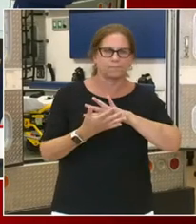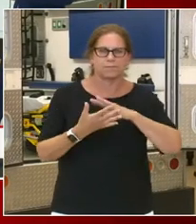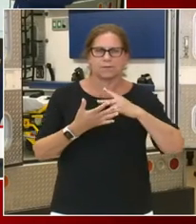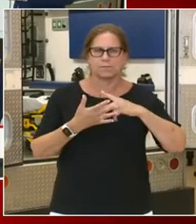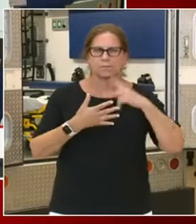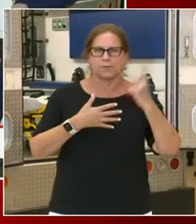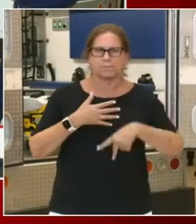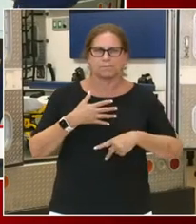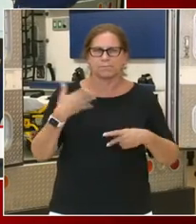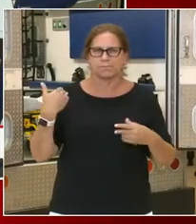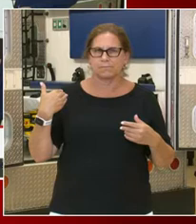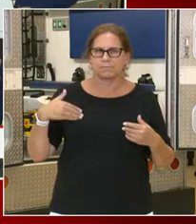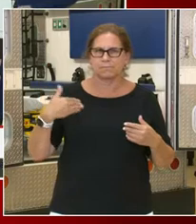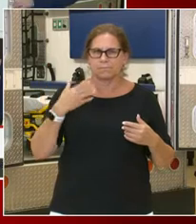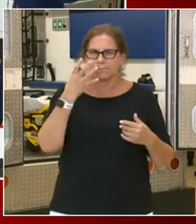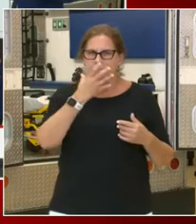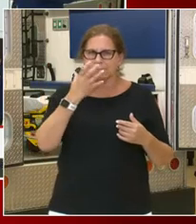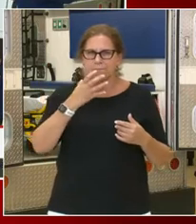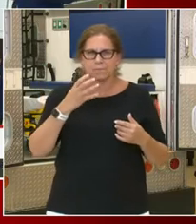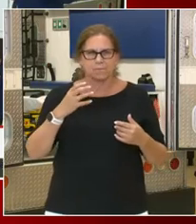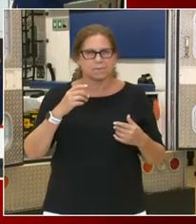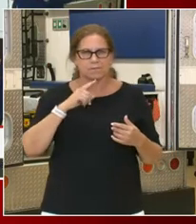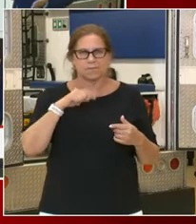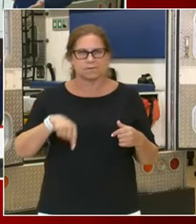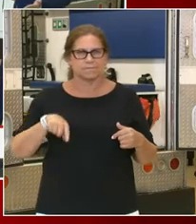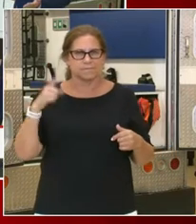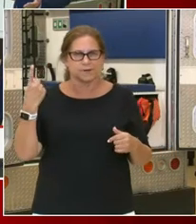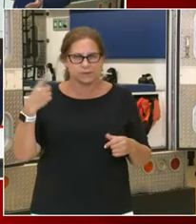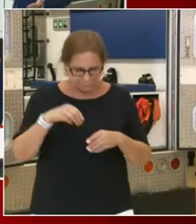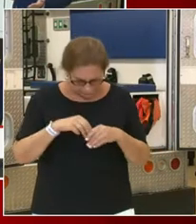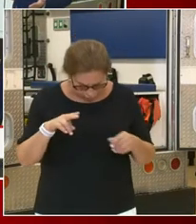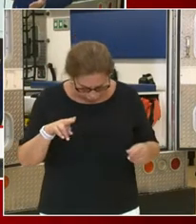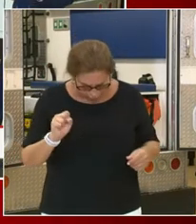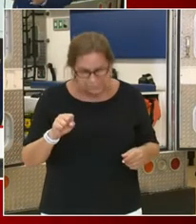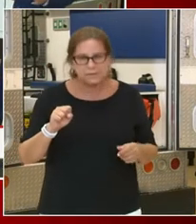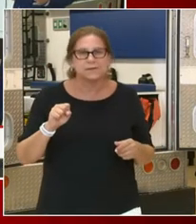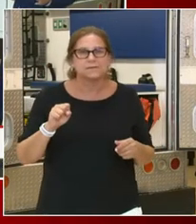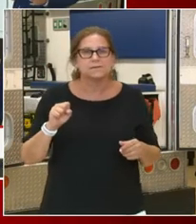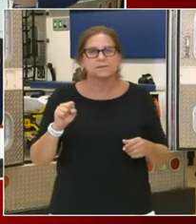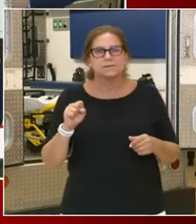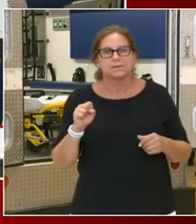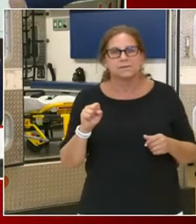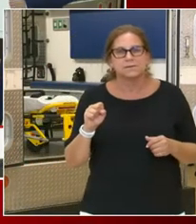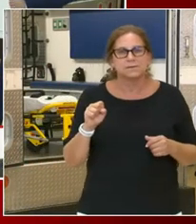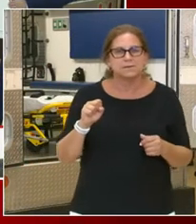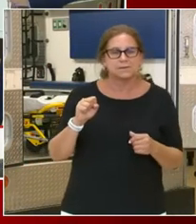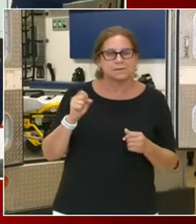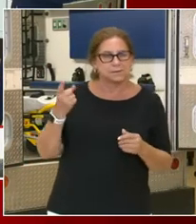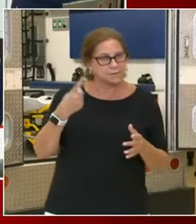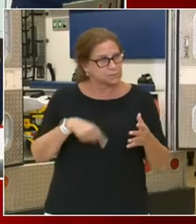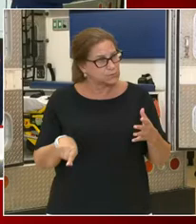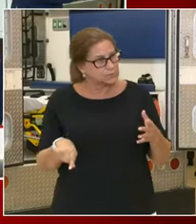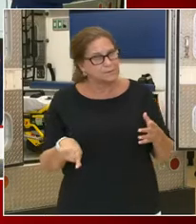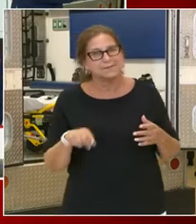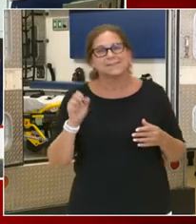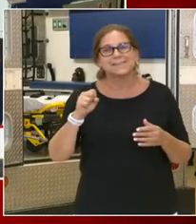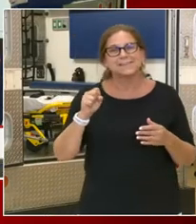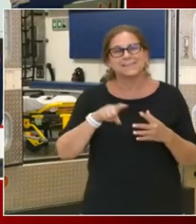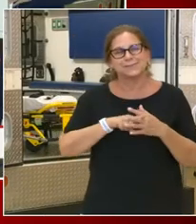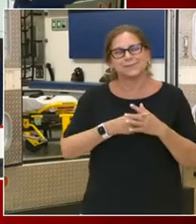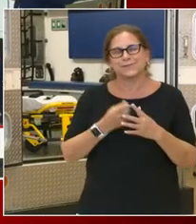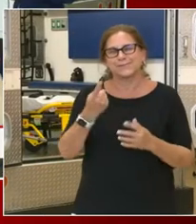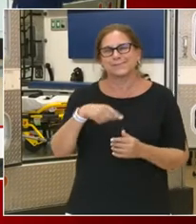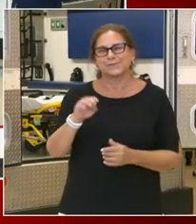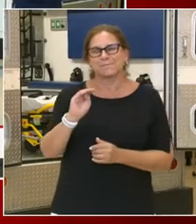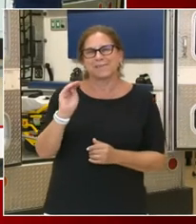Youth Employment Program. And so we kick it off next week, Yes. which we're very excited. Yes, Monday. Very, very excited for that. And